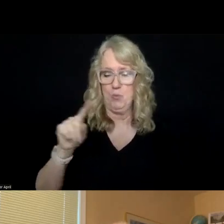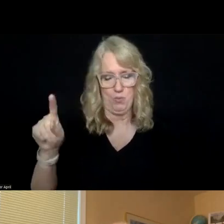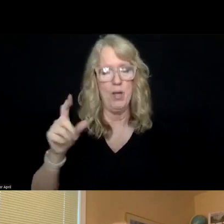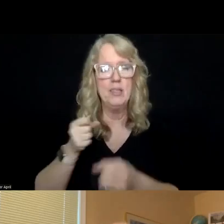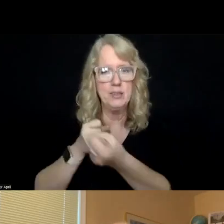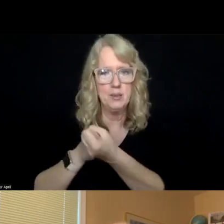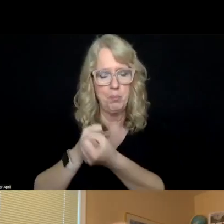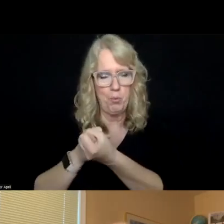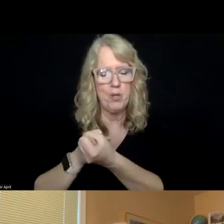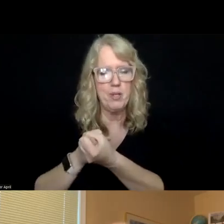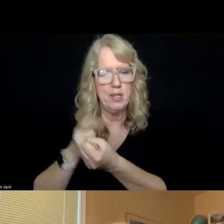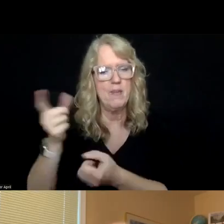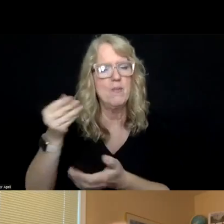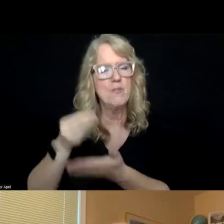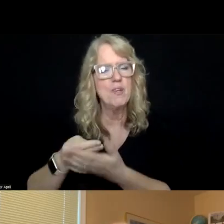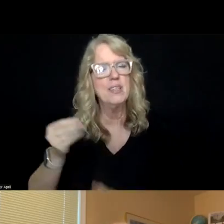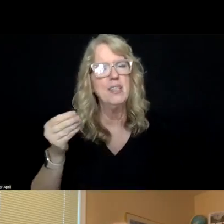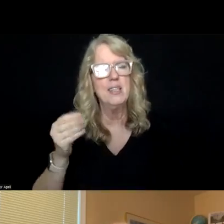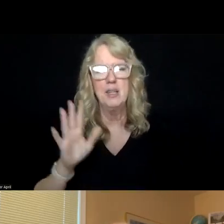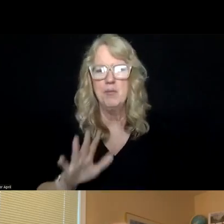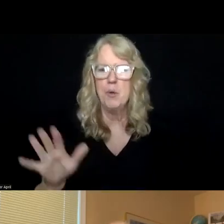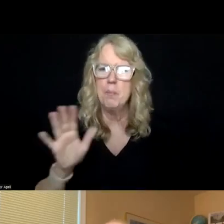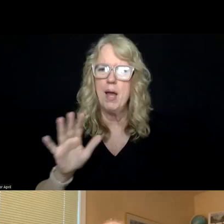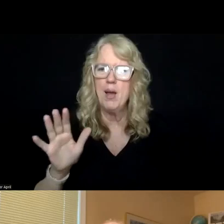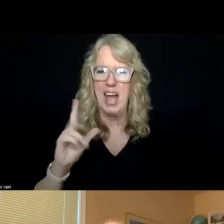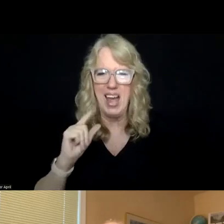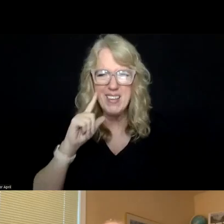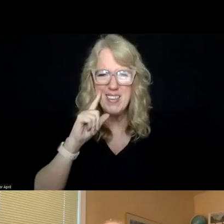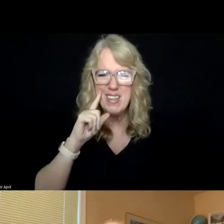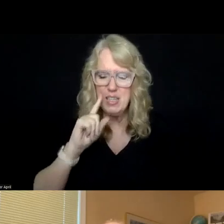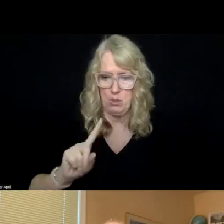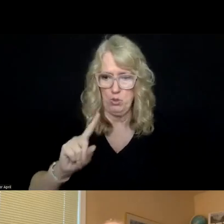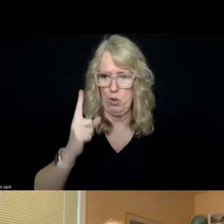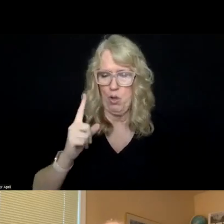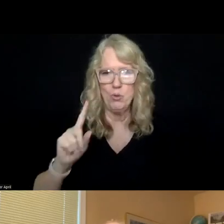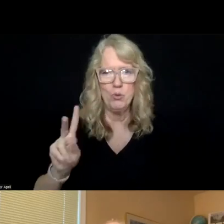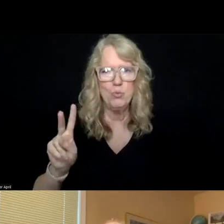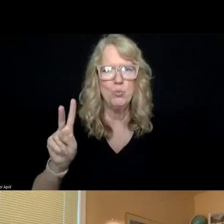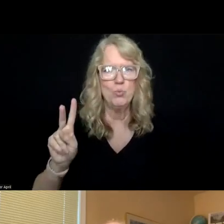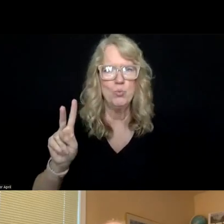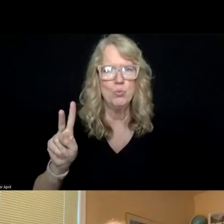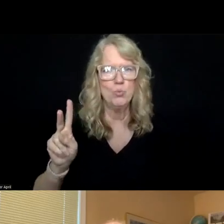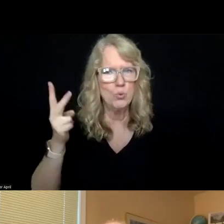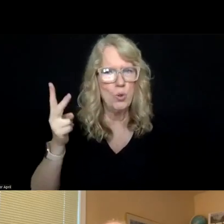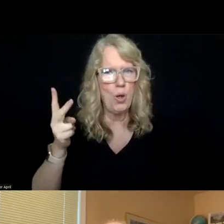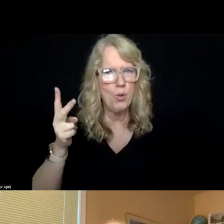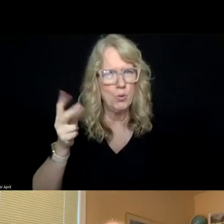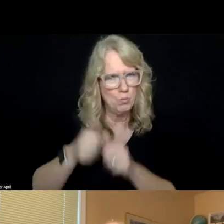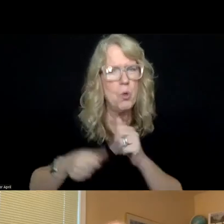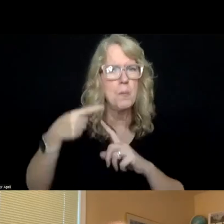supported by funding of about, I think, between $1 and $2 per month